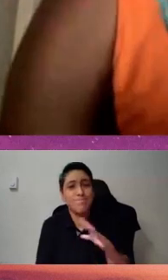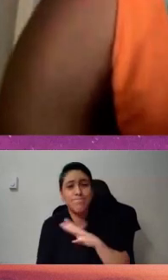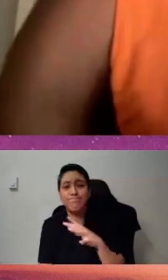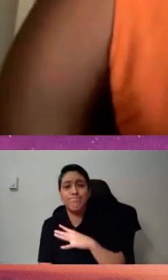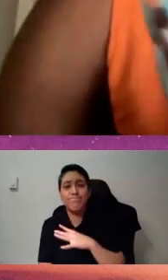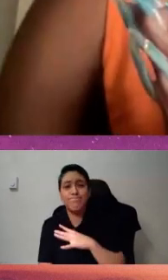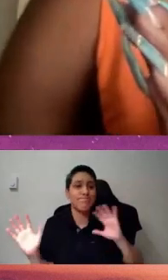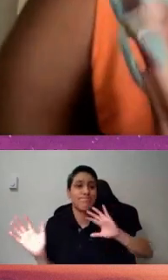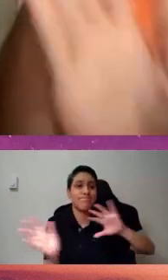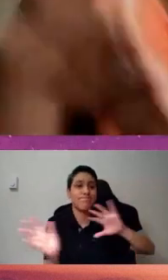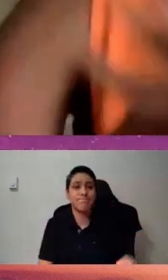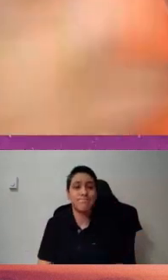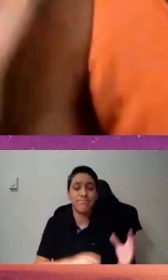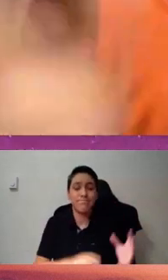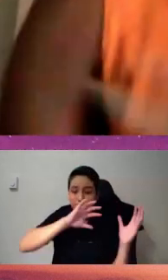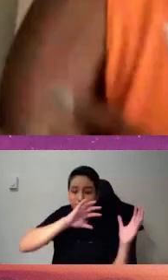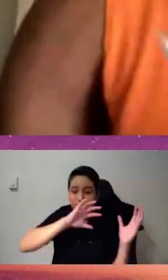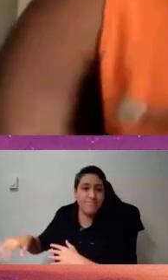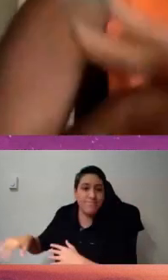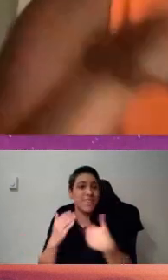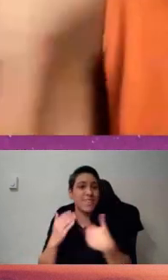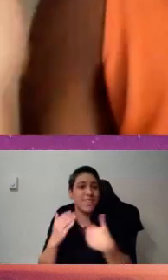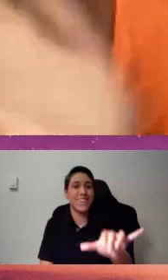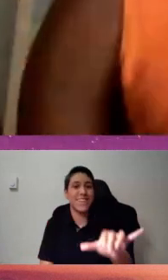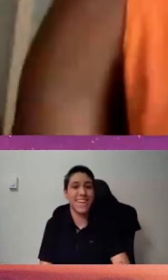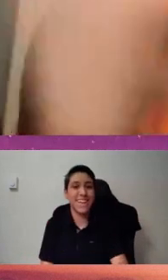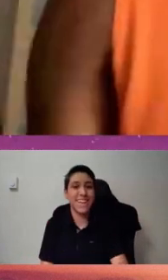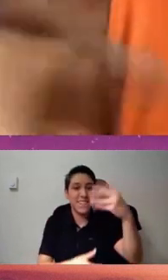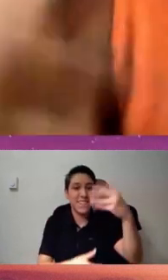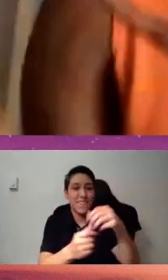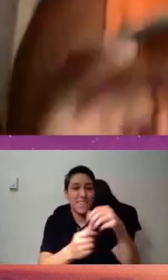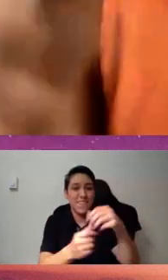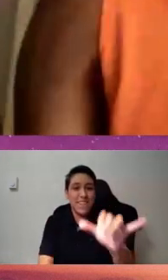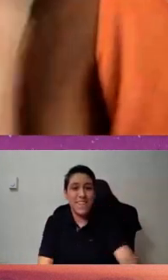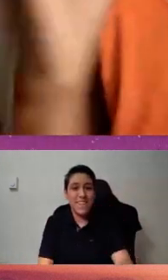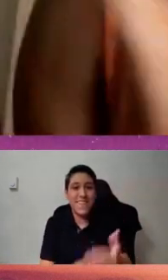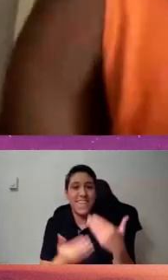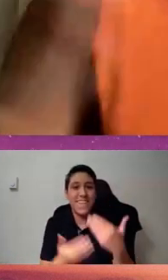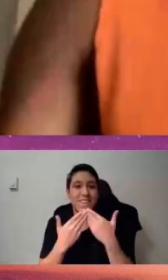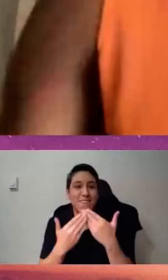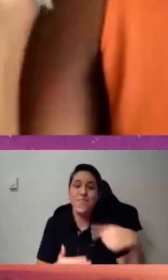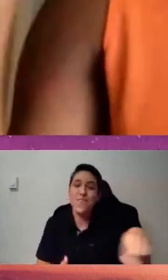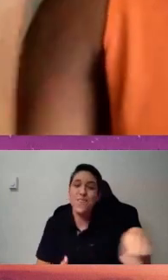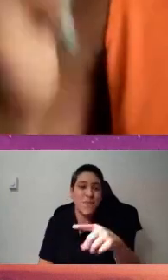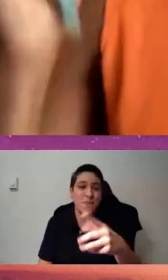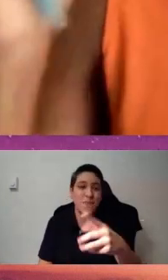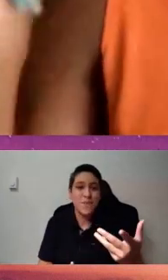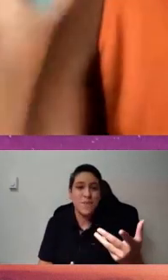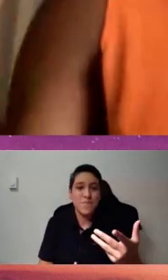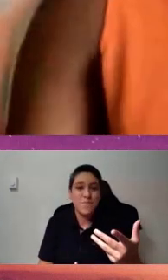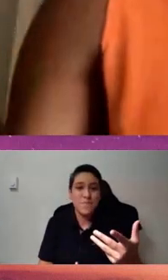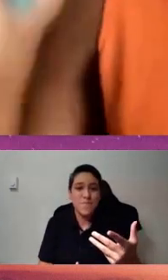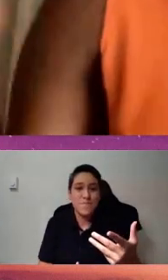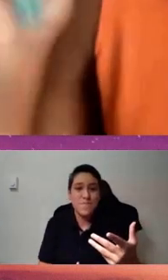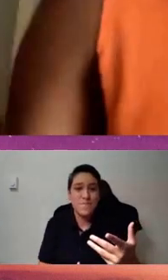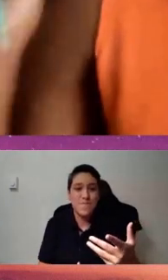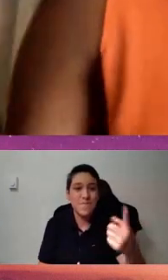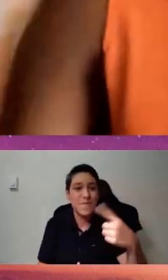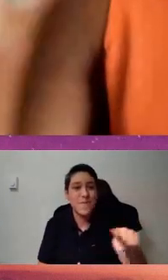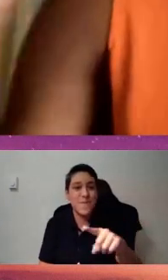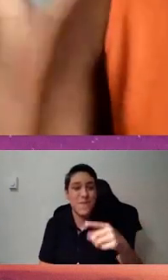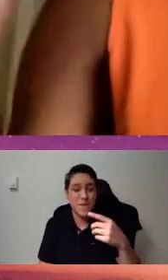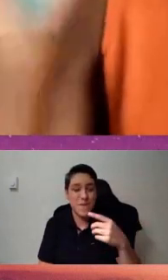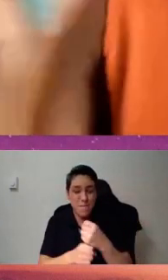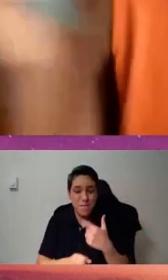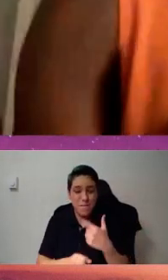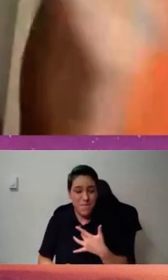absolutely, it's all of that. It's all of that. And thank y'all. Y'all are fueling me like no other right